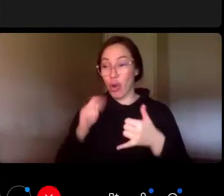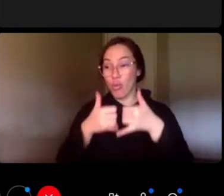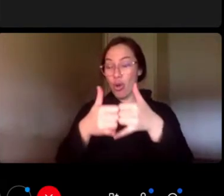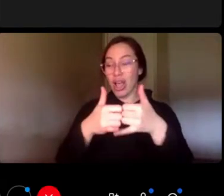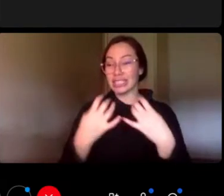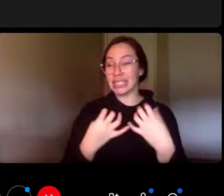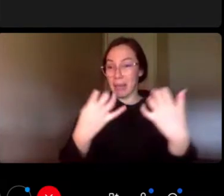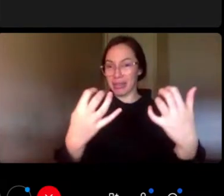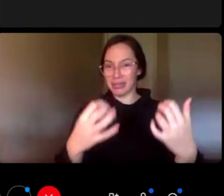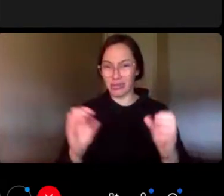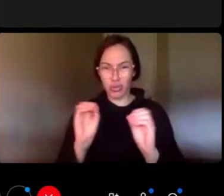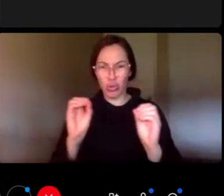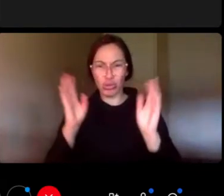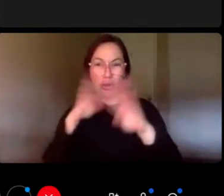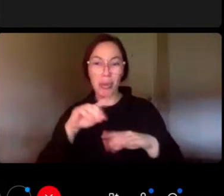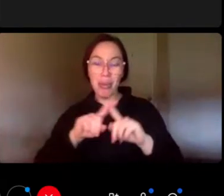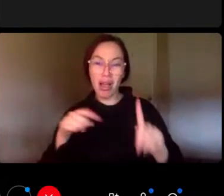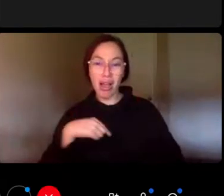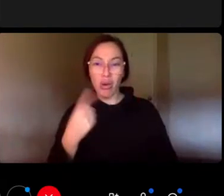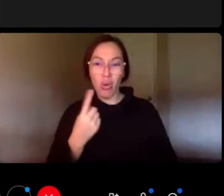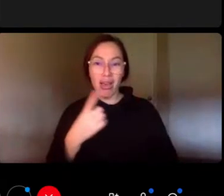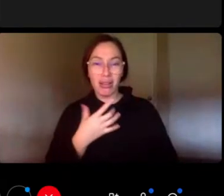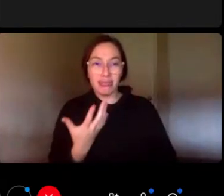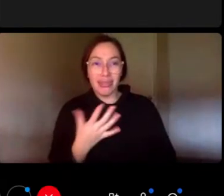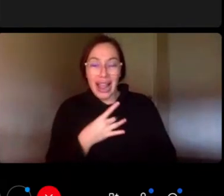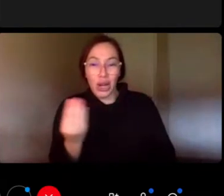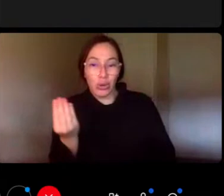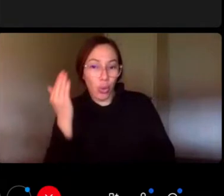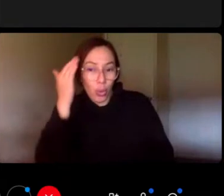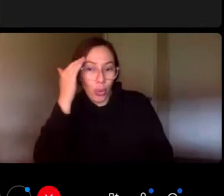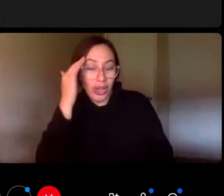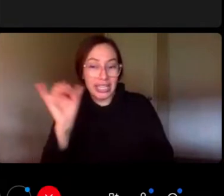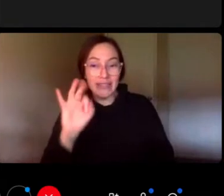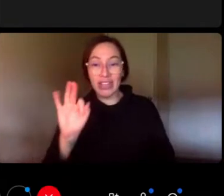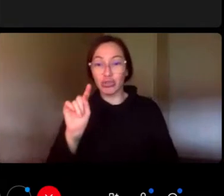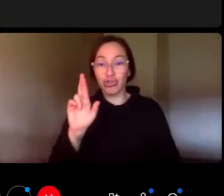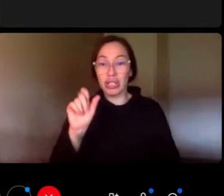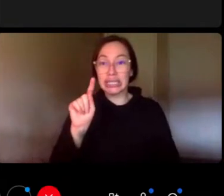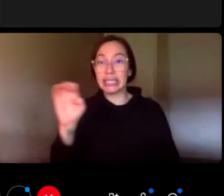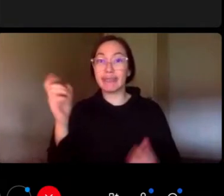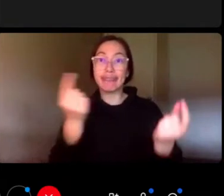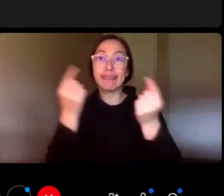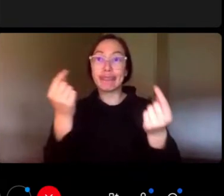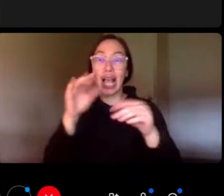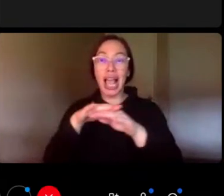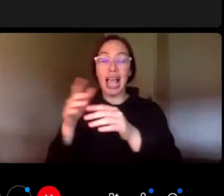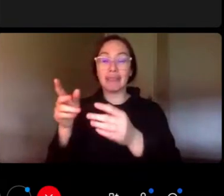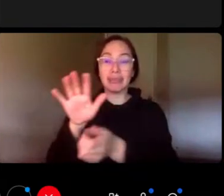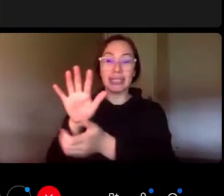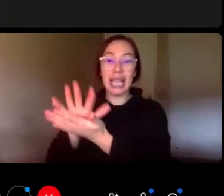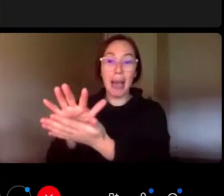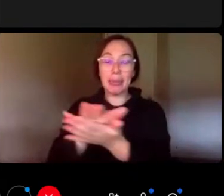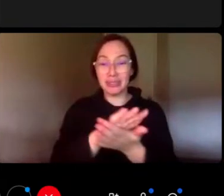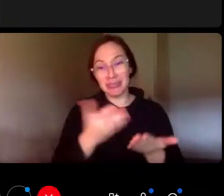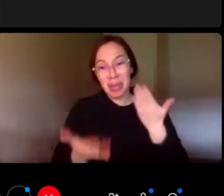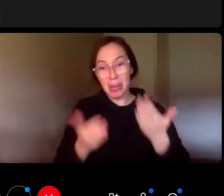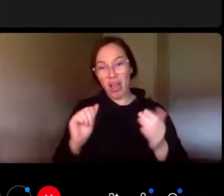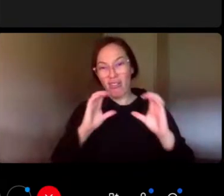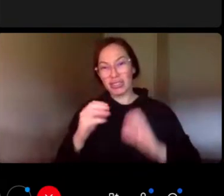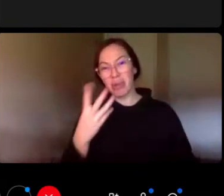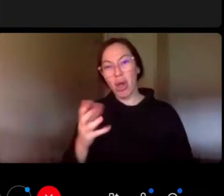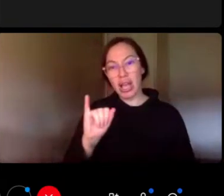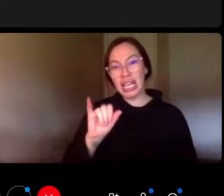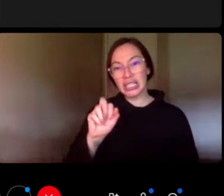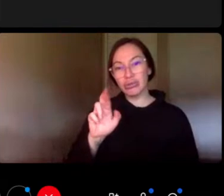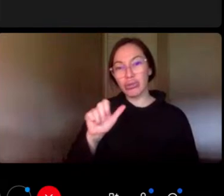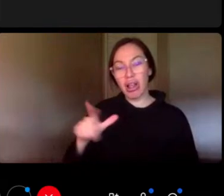Now, that doesn't get anybody in trouble, but I always like to know if trustees are out and about on campus. And it might be a conversation I have. Oh, Israel, I heard you went